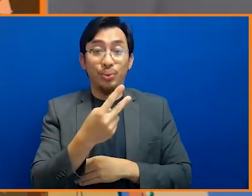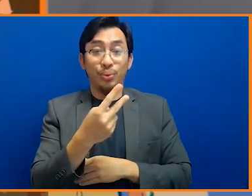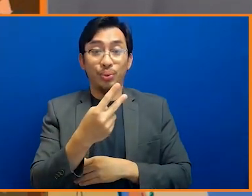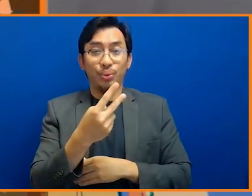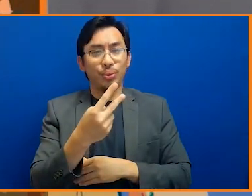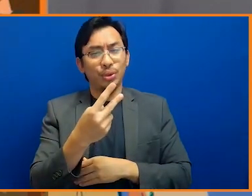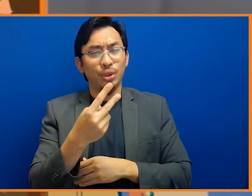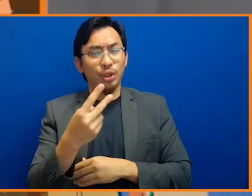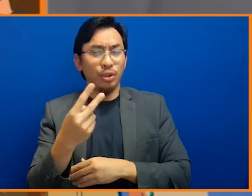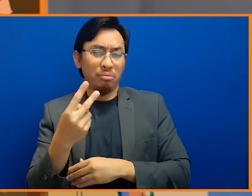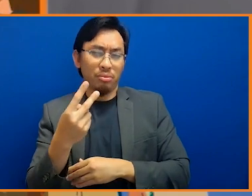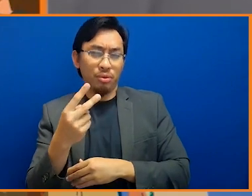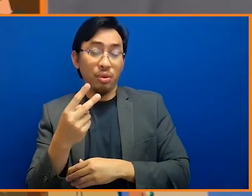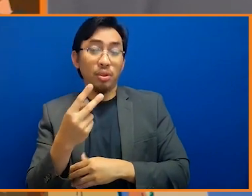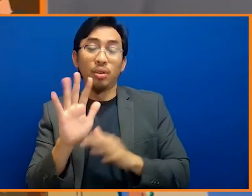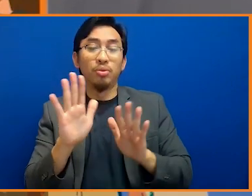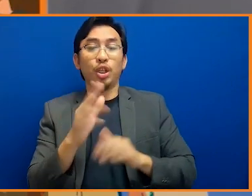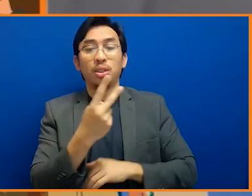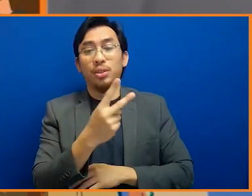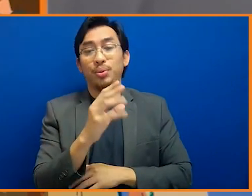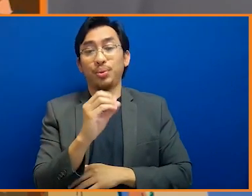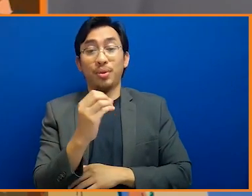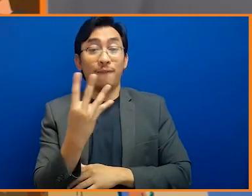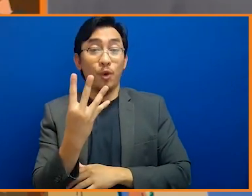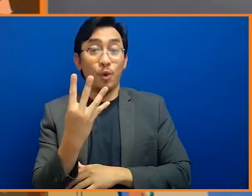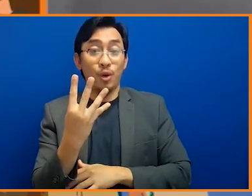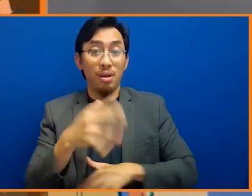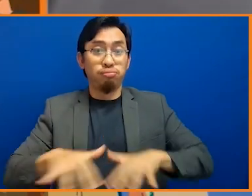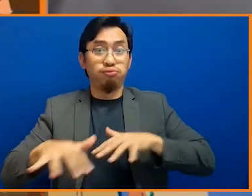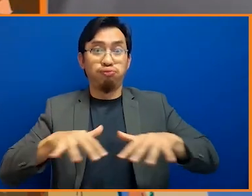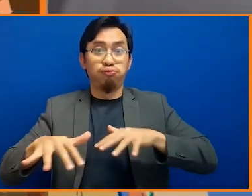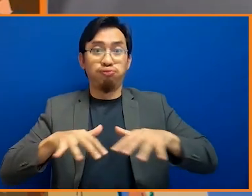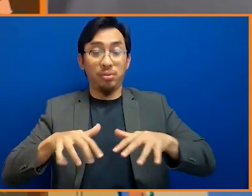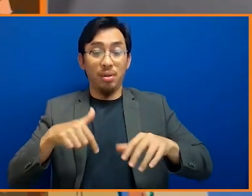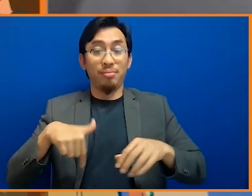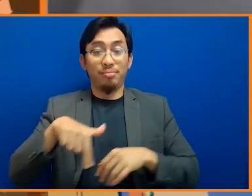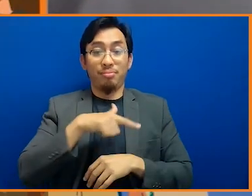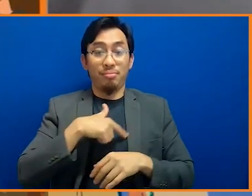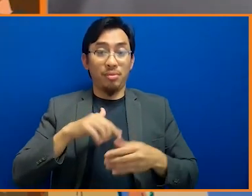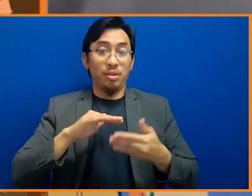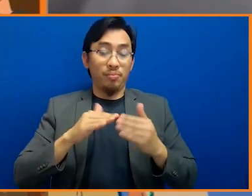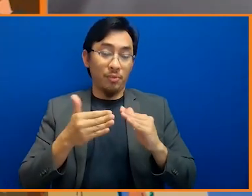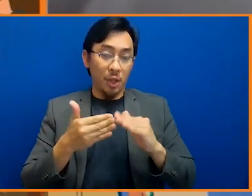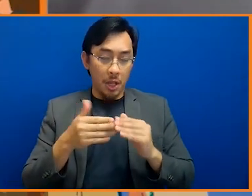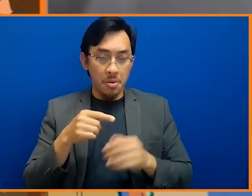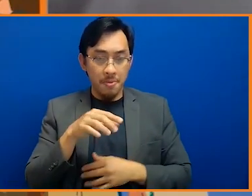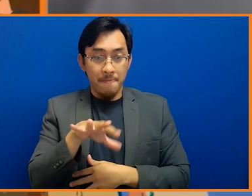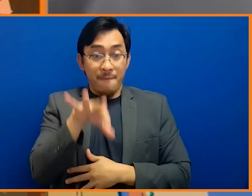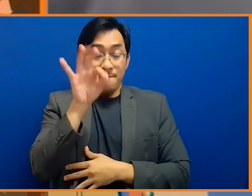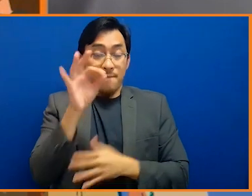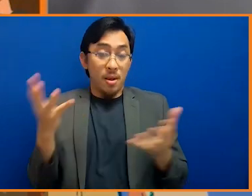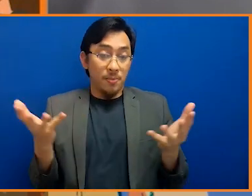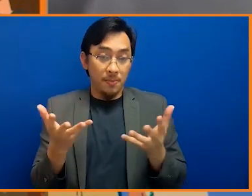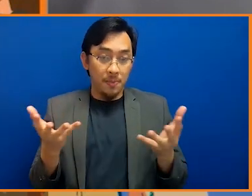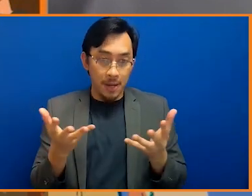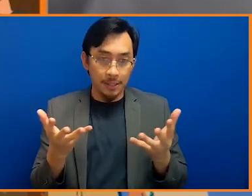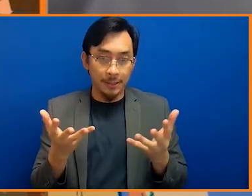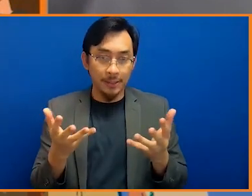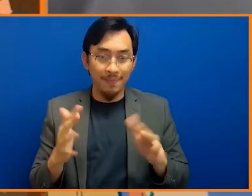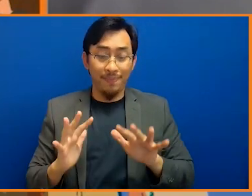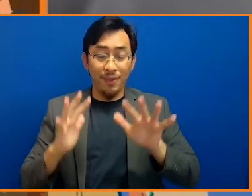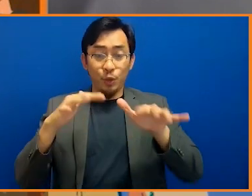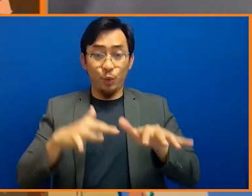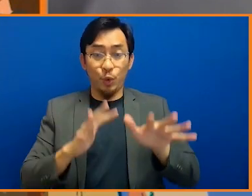2000, sorry, after 2004 earthquake, our community learns much more